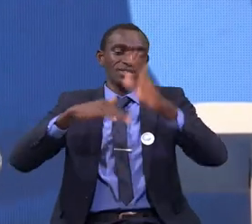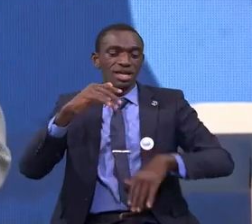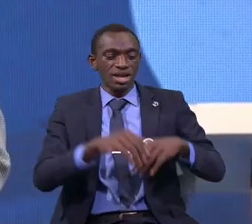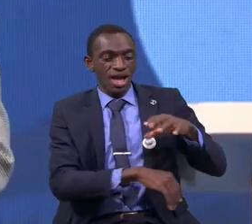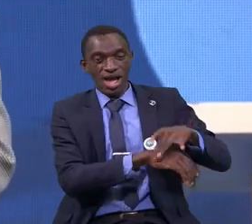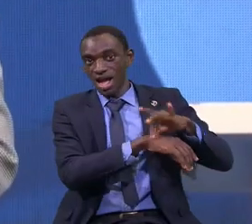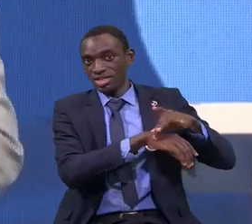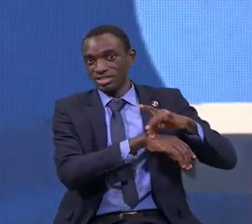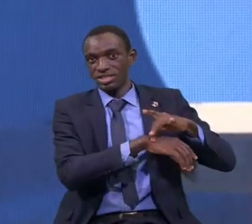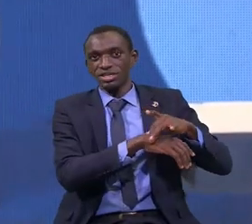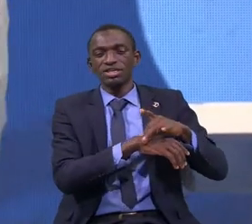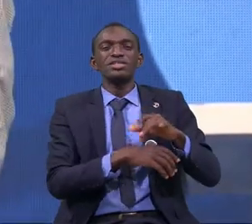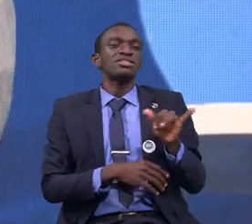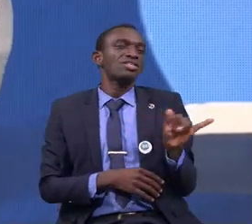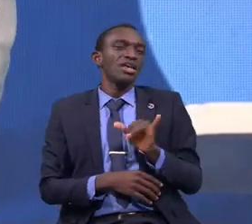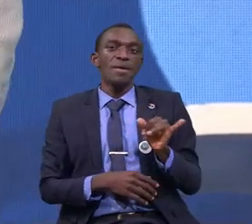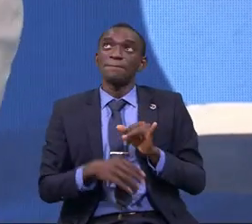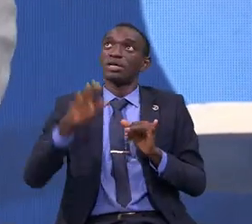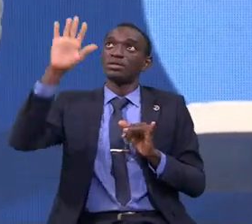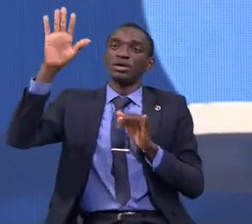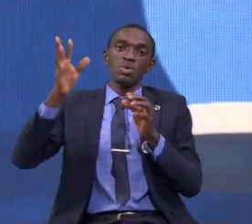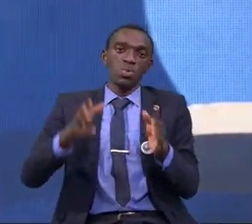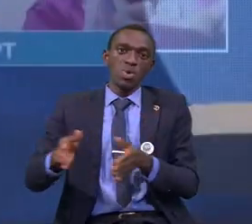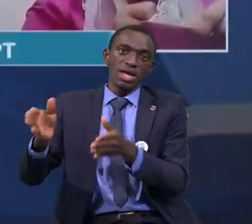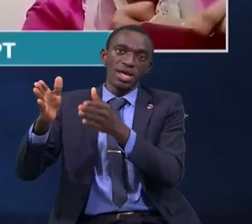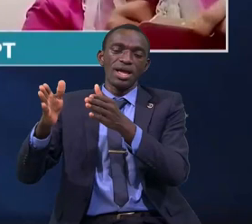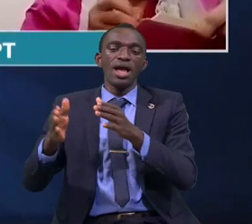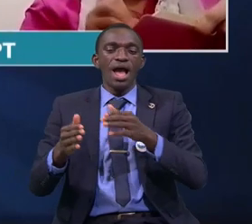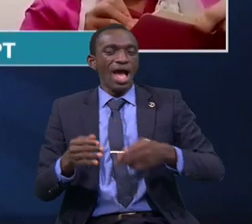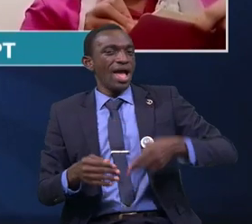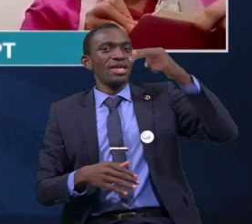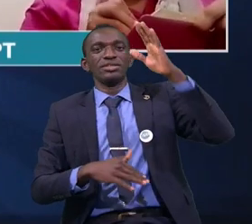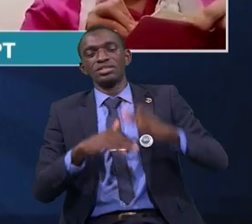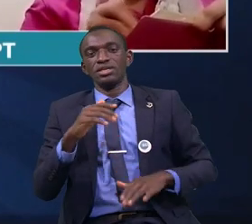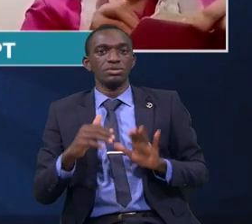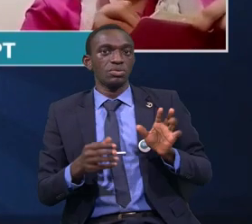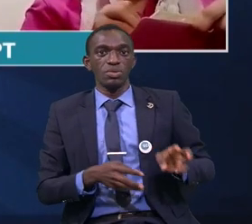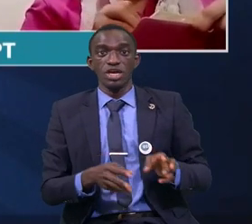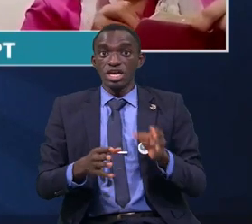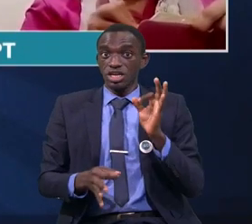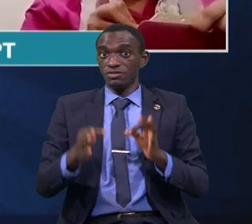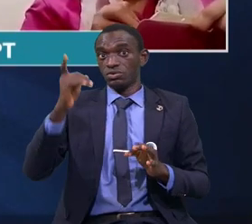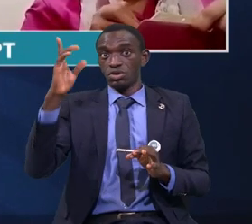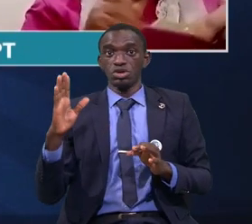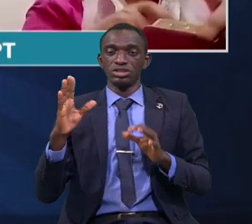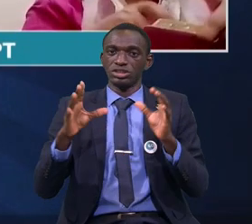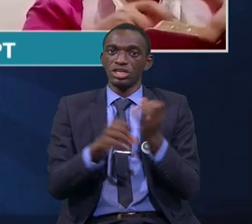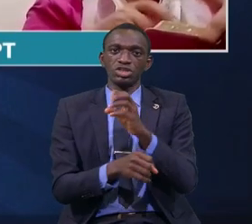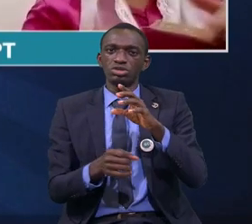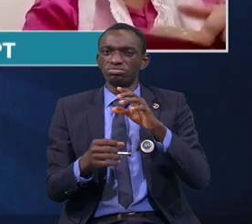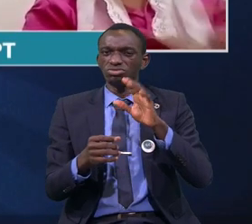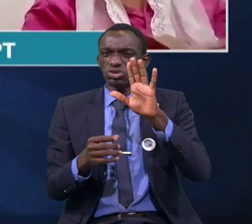your ways. And if God were to take you by your thoughts, by your ways, by your character, by